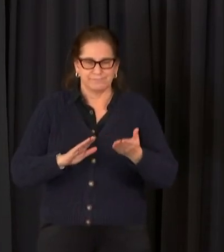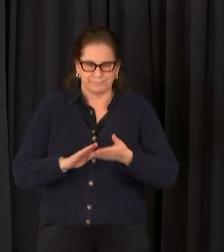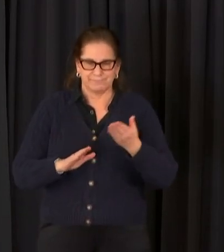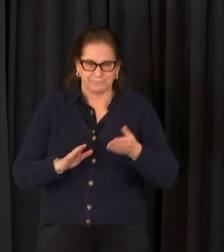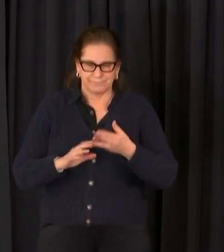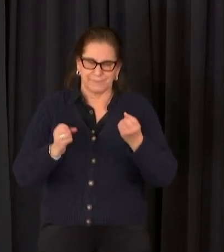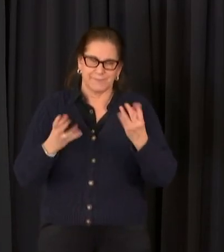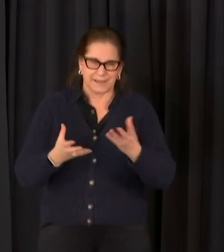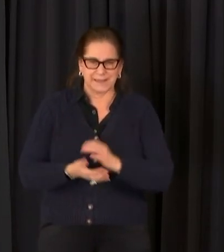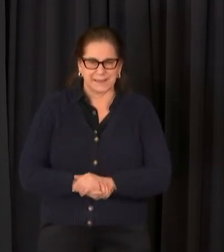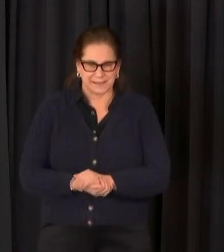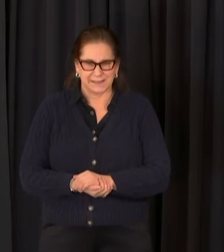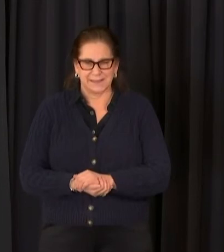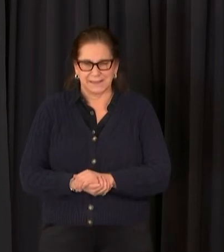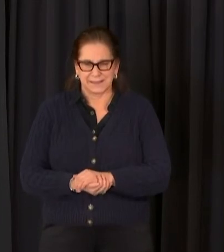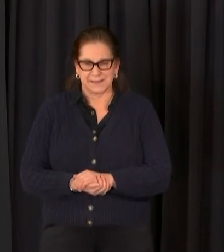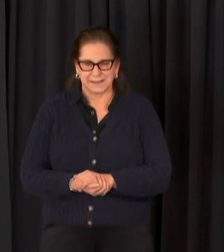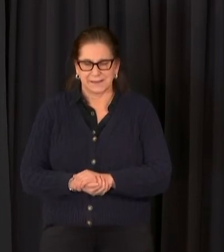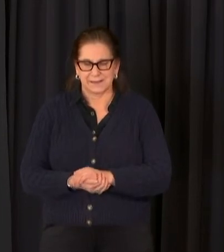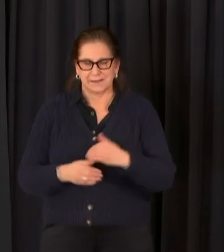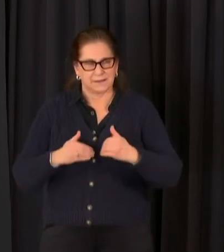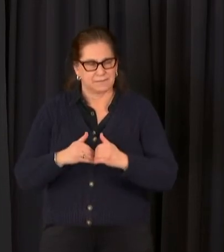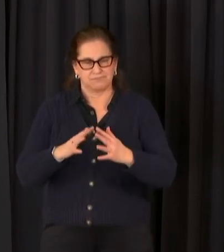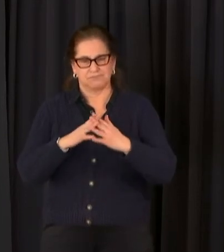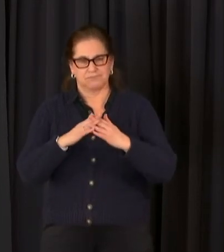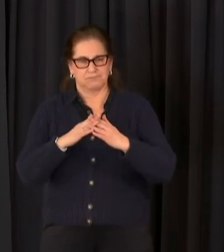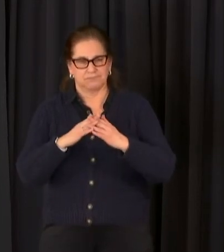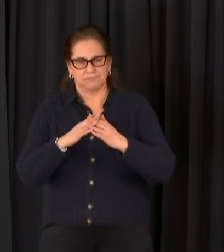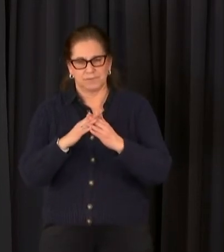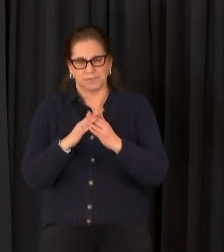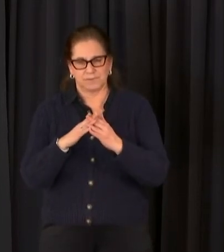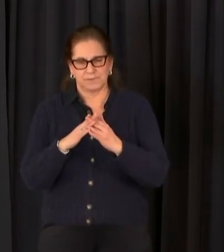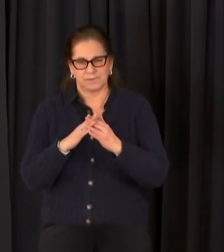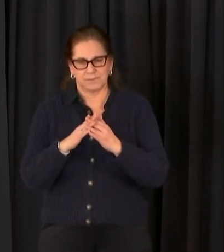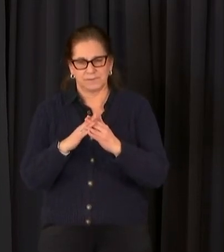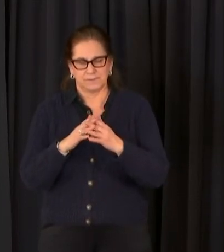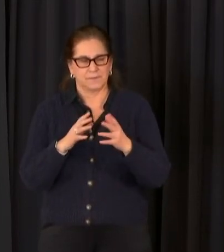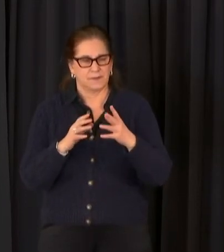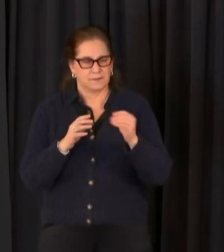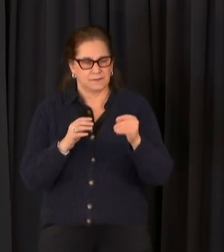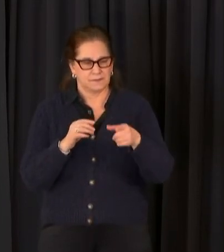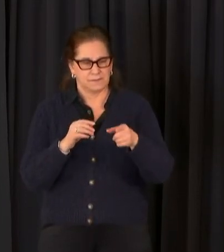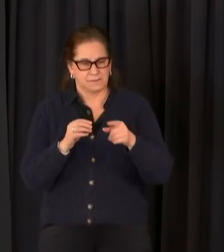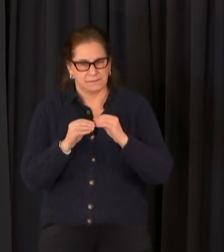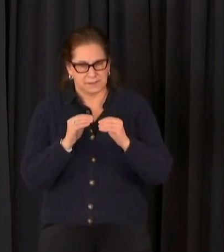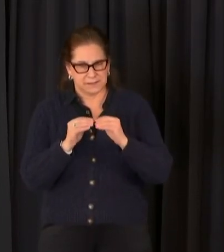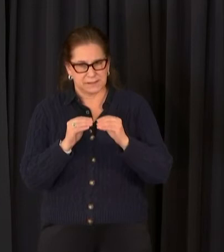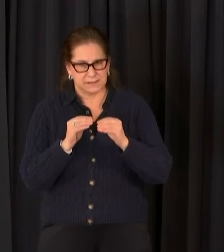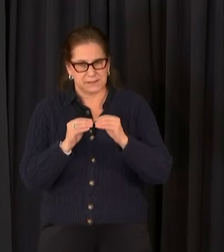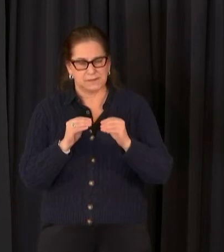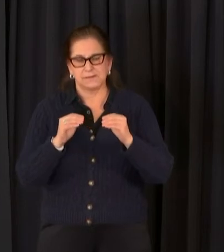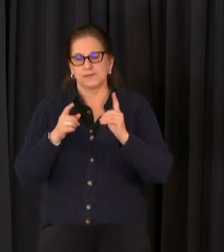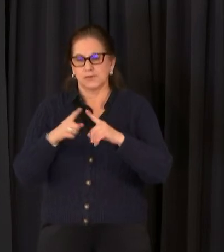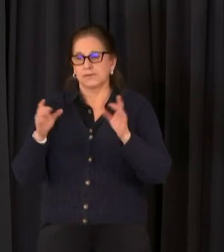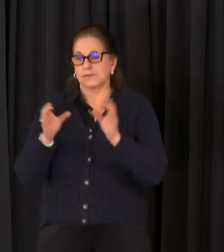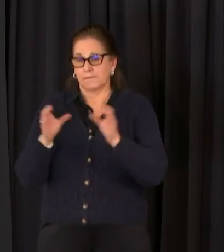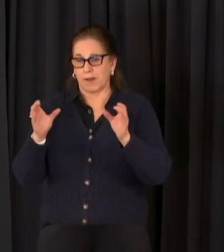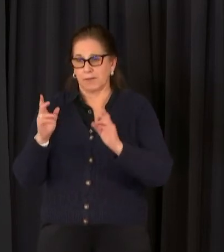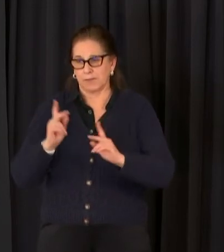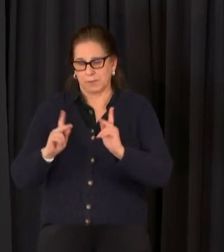We have implemented the fix and deployed this certification, and so folks